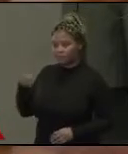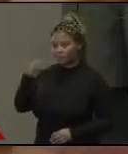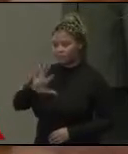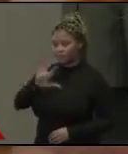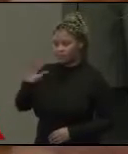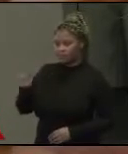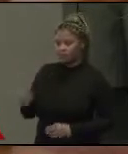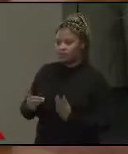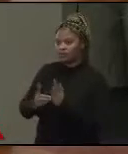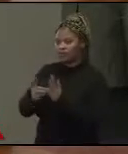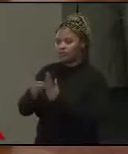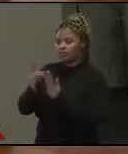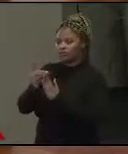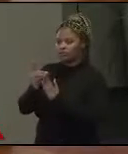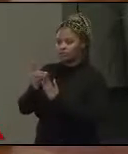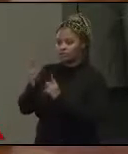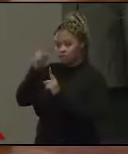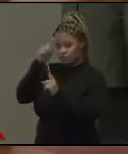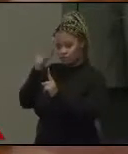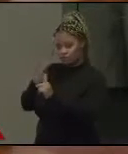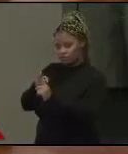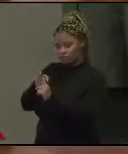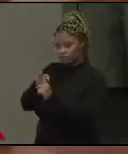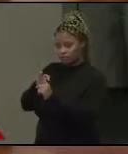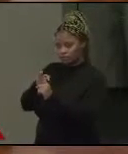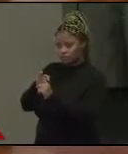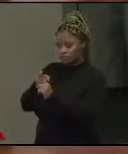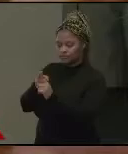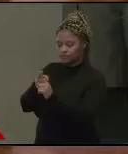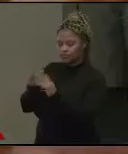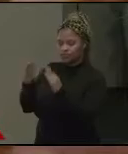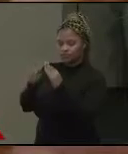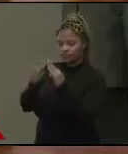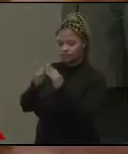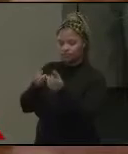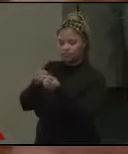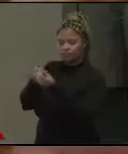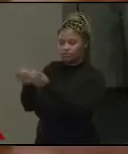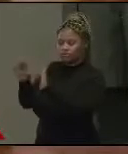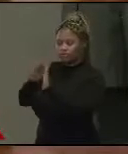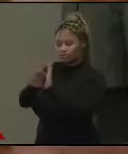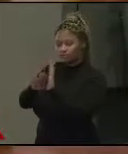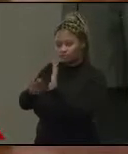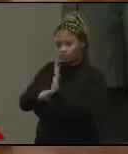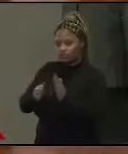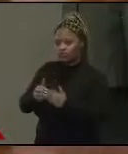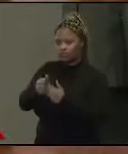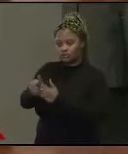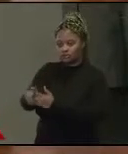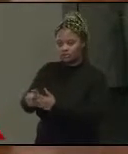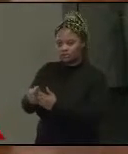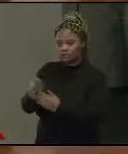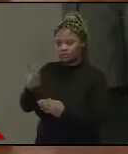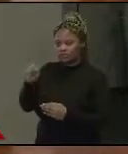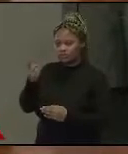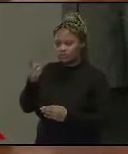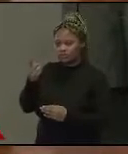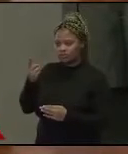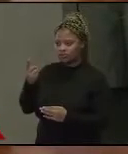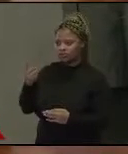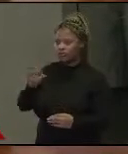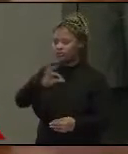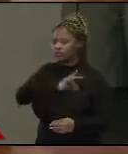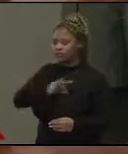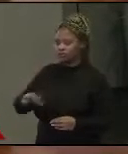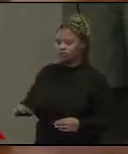goals. The housing delivery program was championed by the late First Minister of Housing, Utatu Joe Slovo,